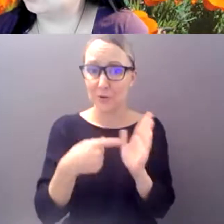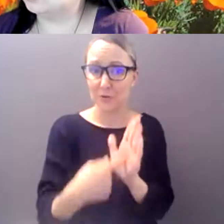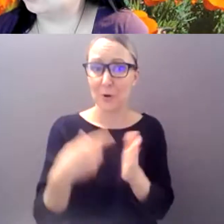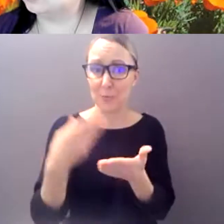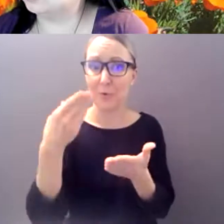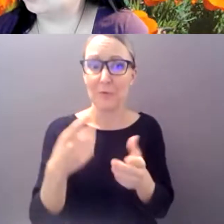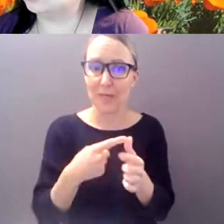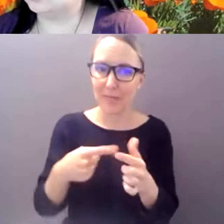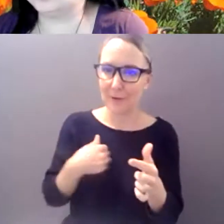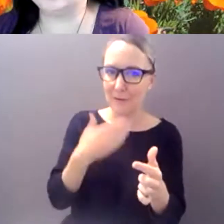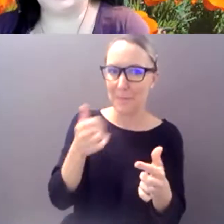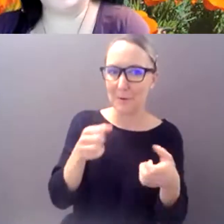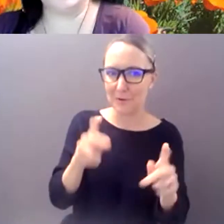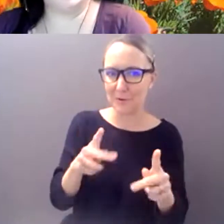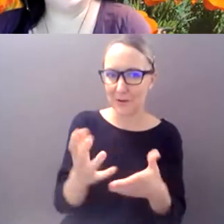shot of getting it.